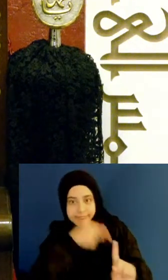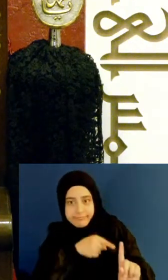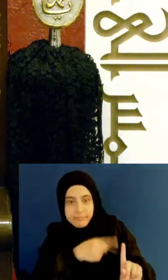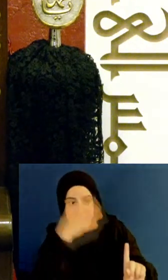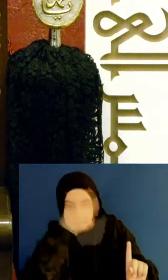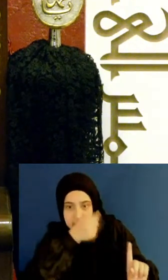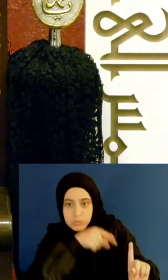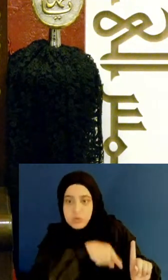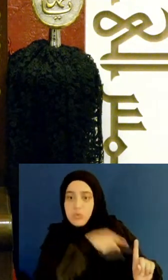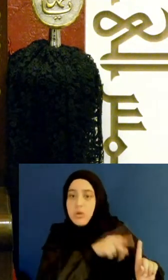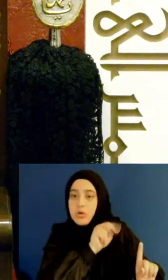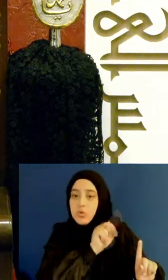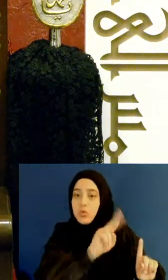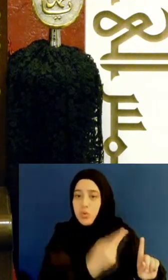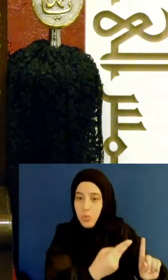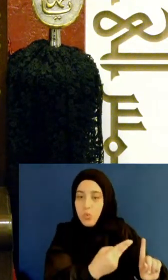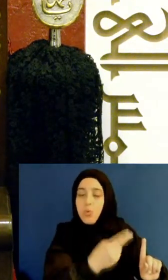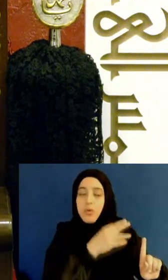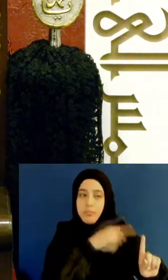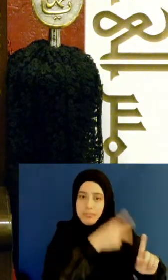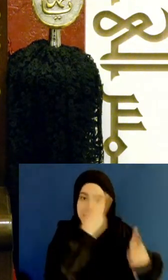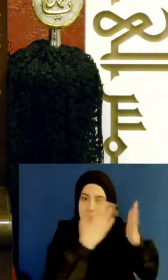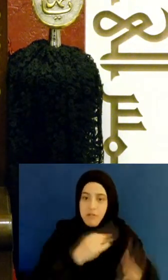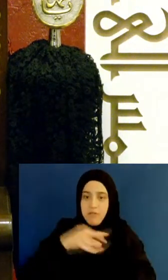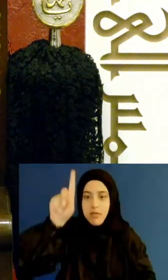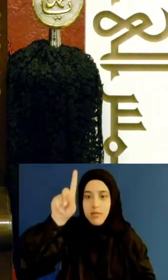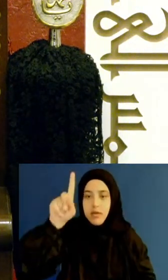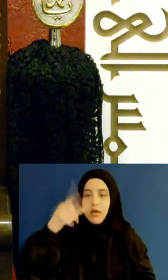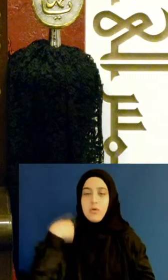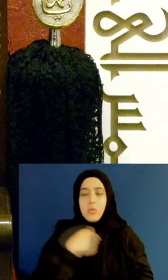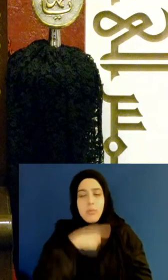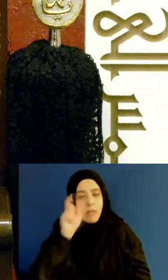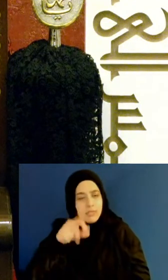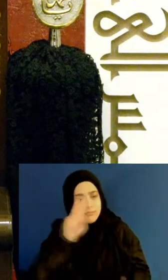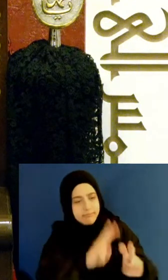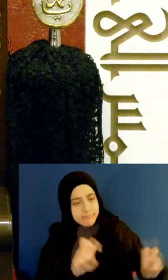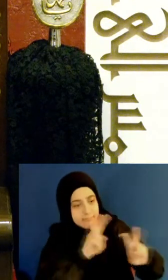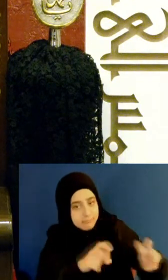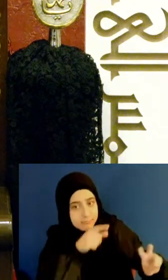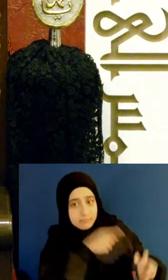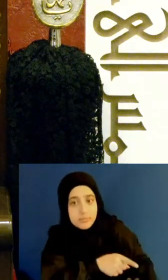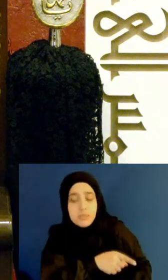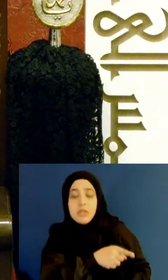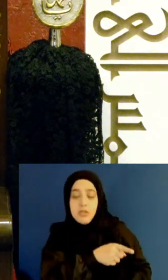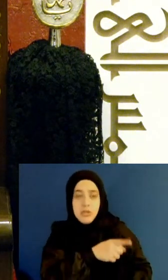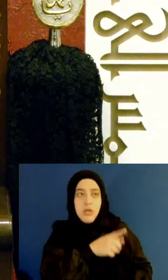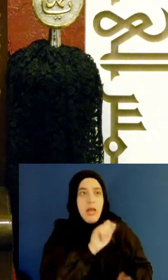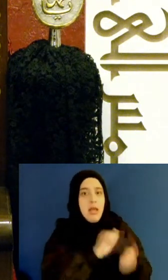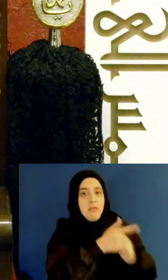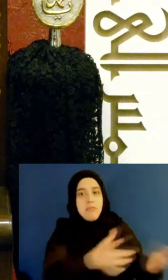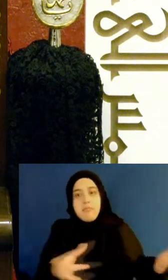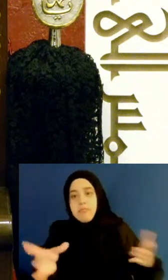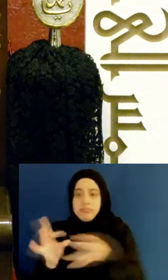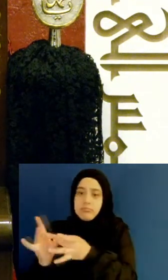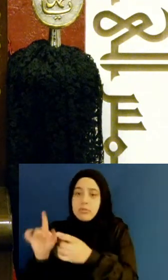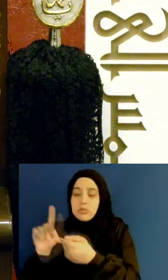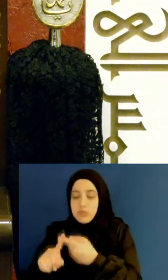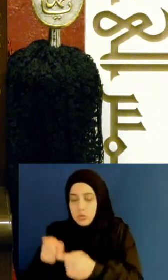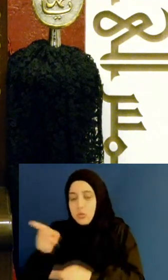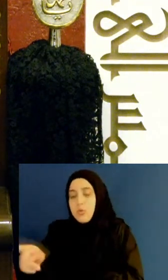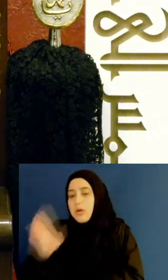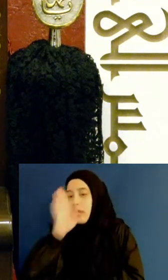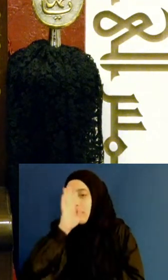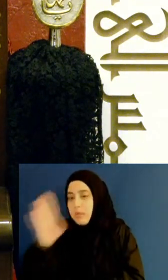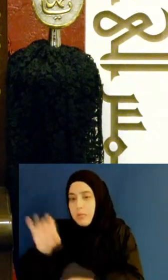risala and the reason for the uprising of Imam al-Husayn in the blessed lands of Karbala. This land